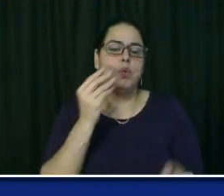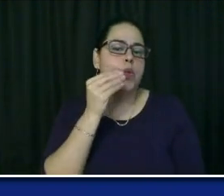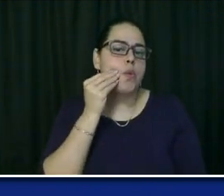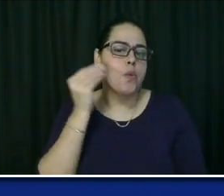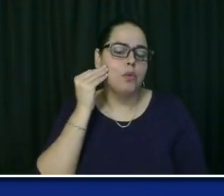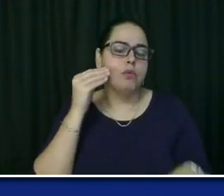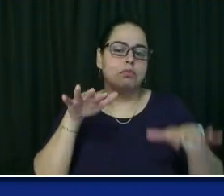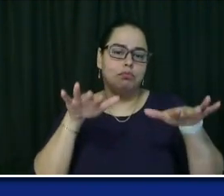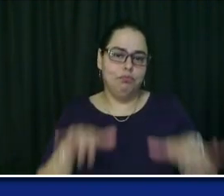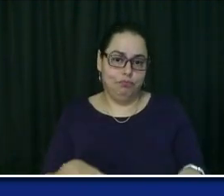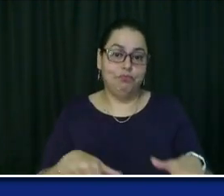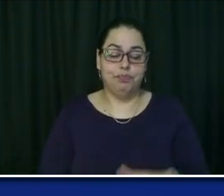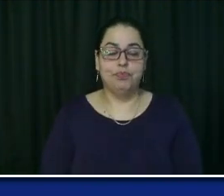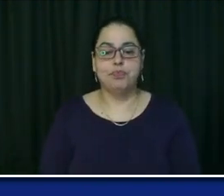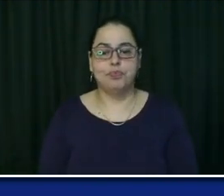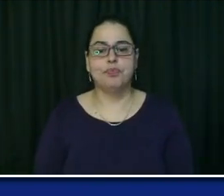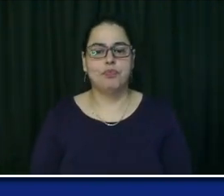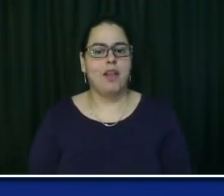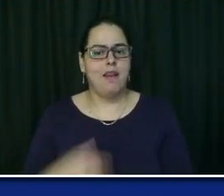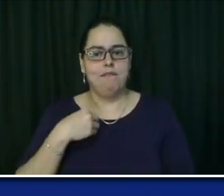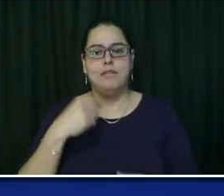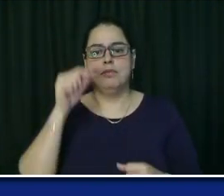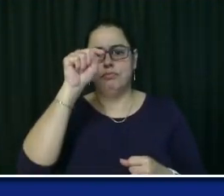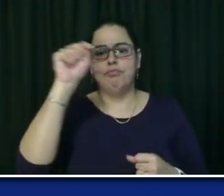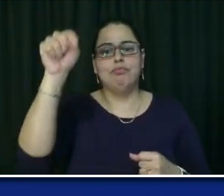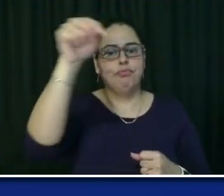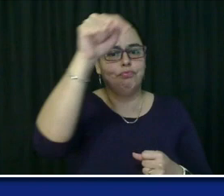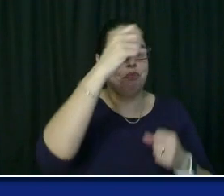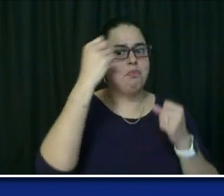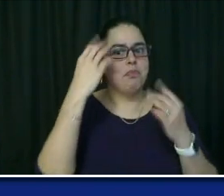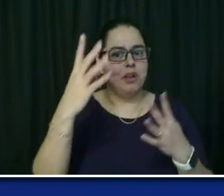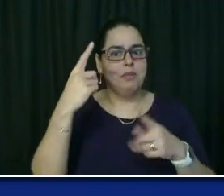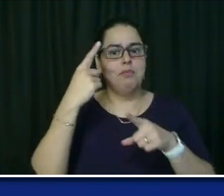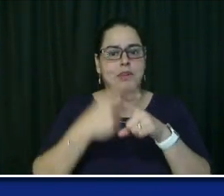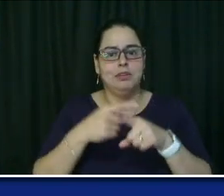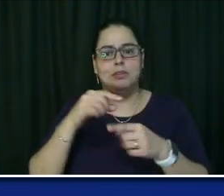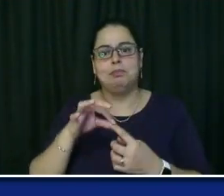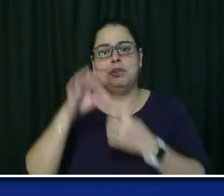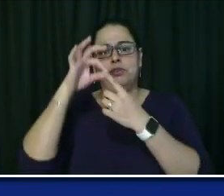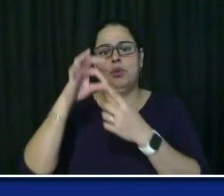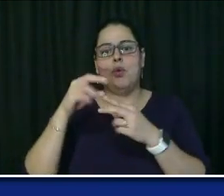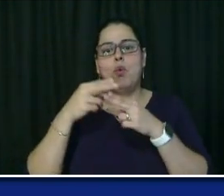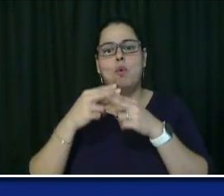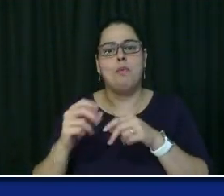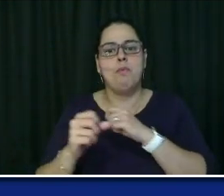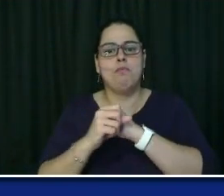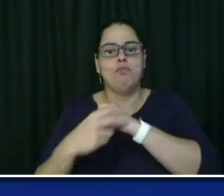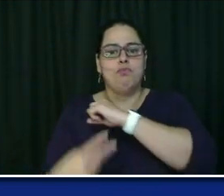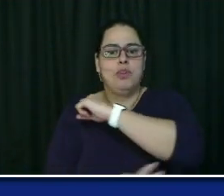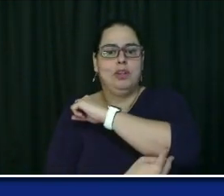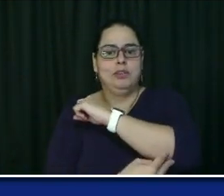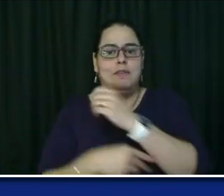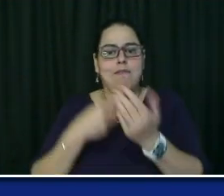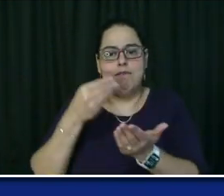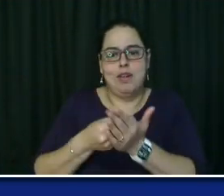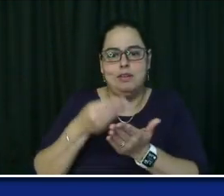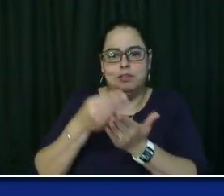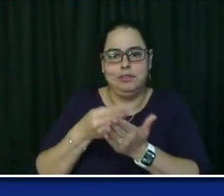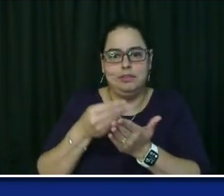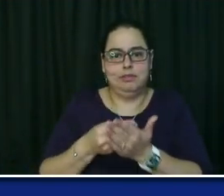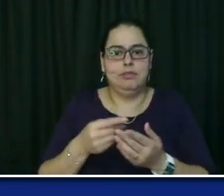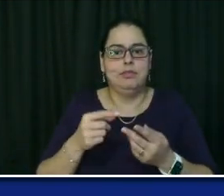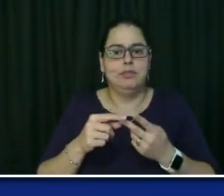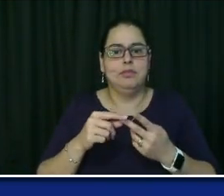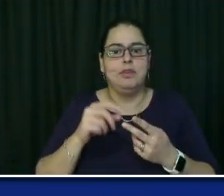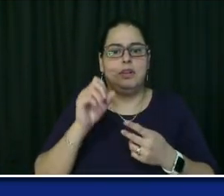and then depending on the program, we have the Bridge Fund working in one particular area, HCSW, Human Development Services of